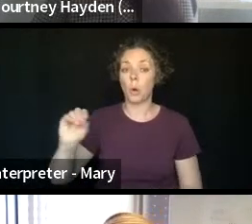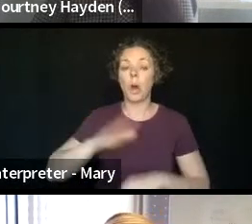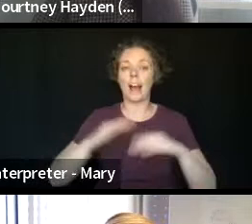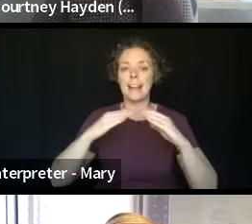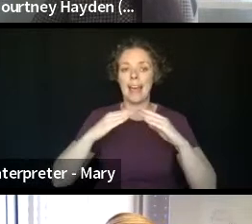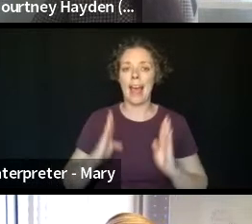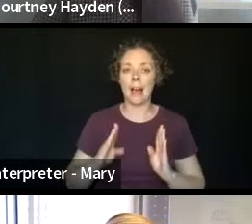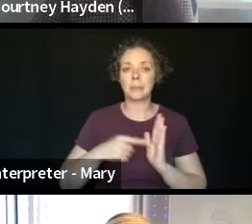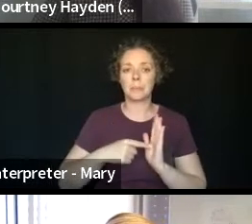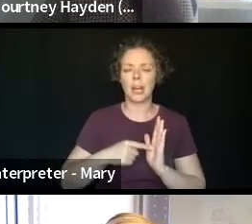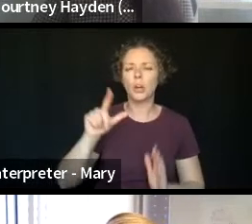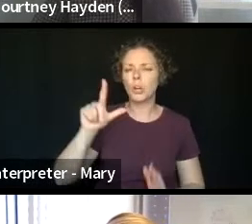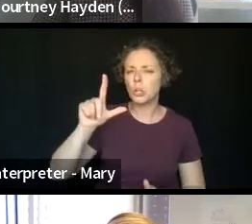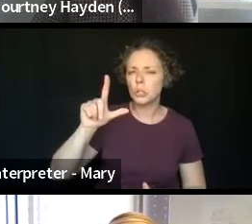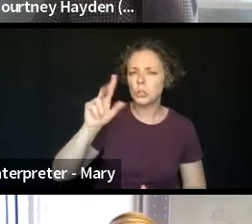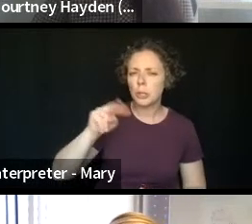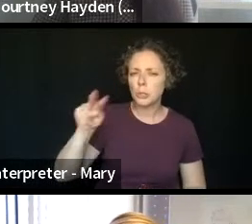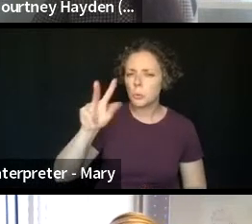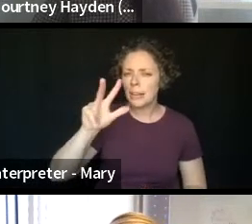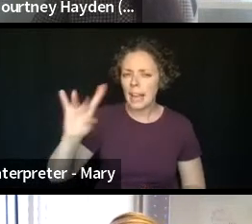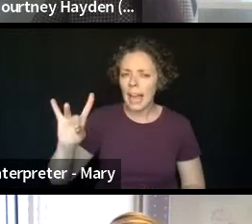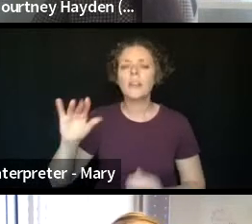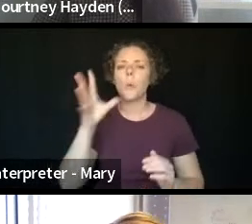the Creating the Fairness in Women's Sports Act.